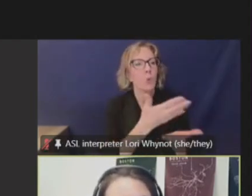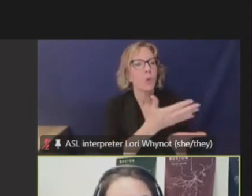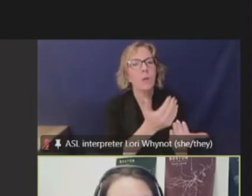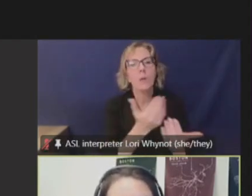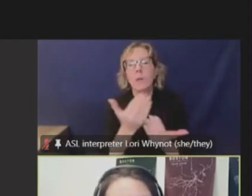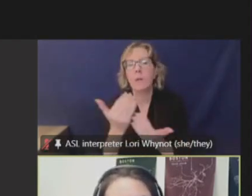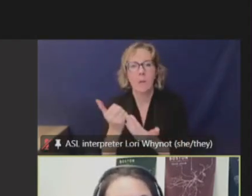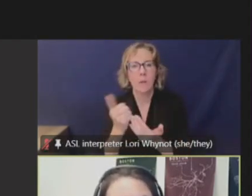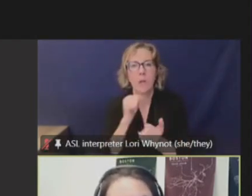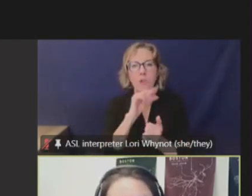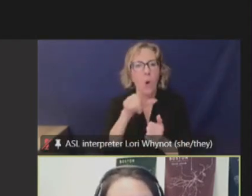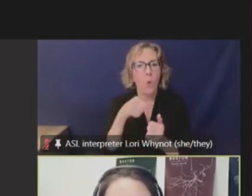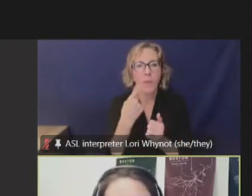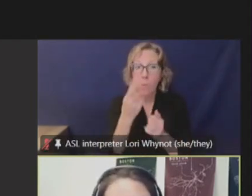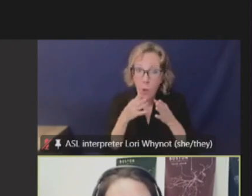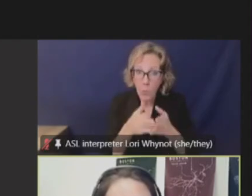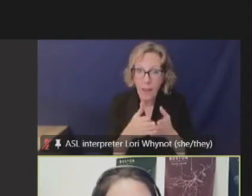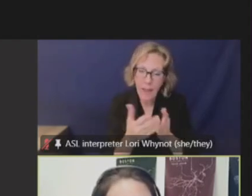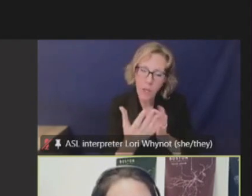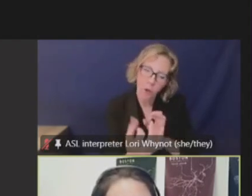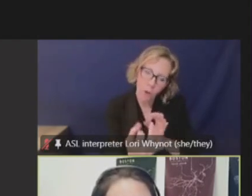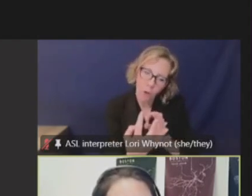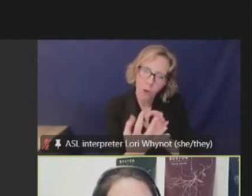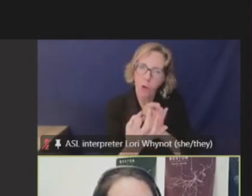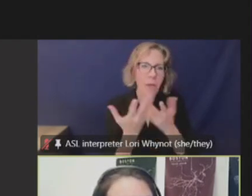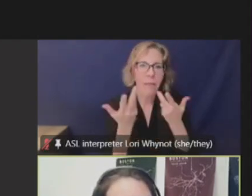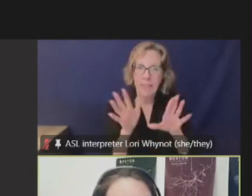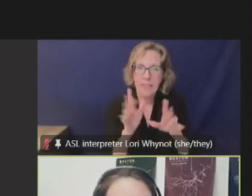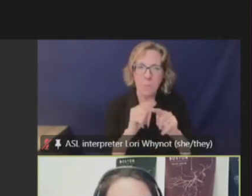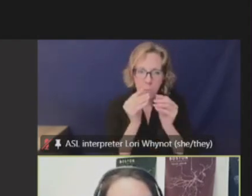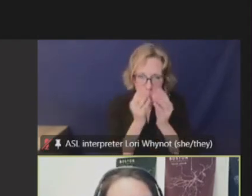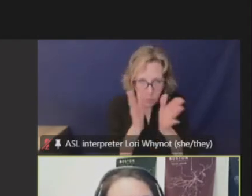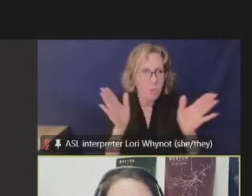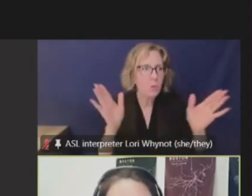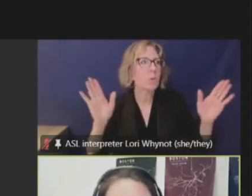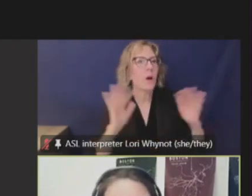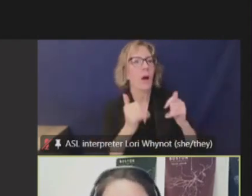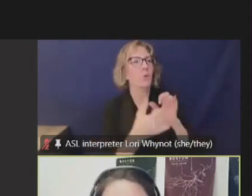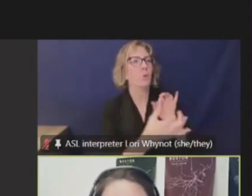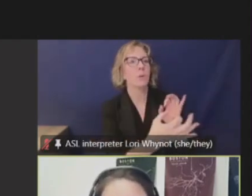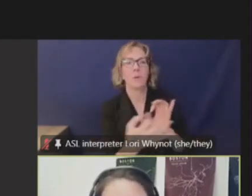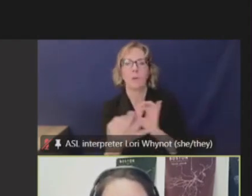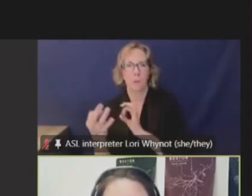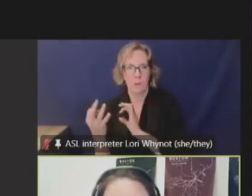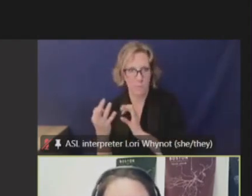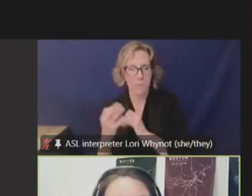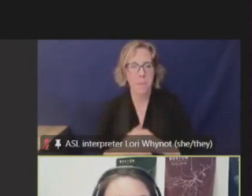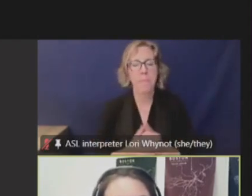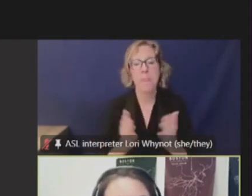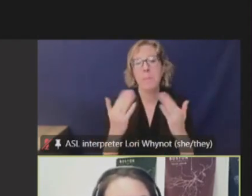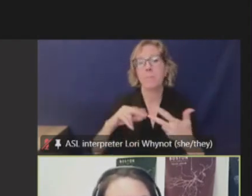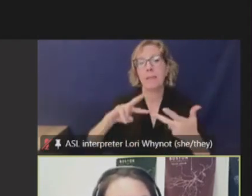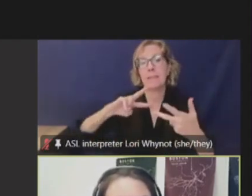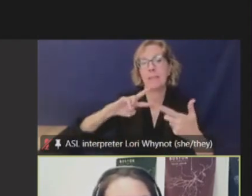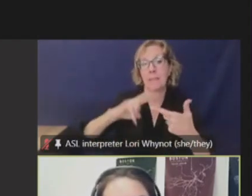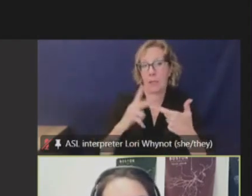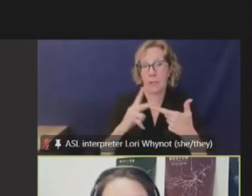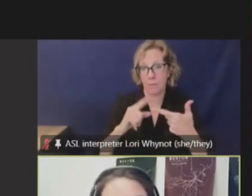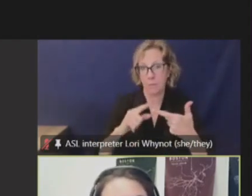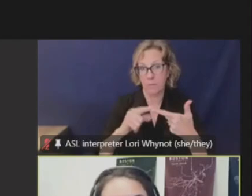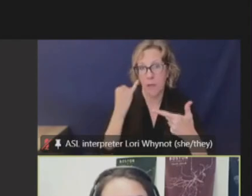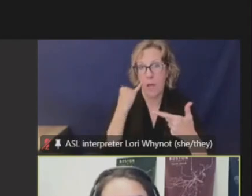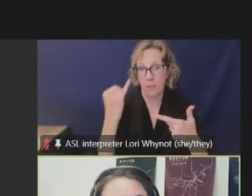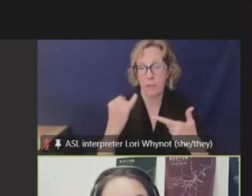for people to weigh in and share their feedback with us and developers. The second idea is around having